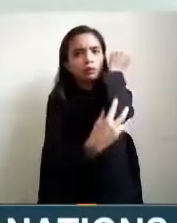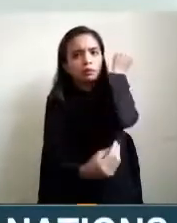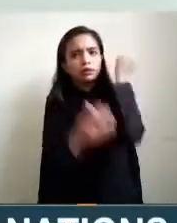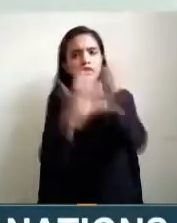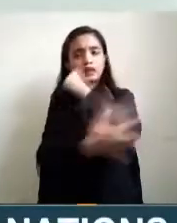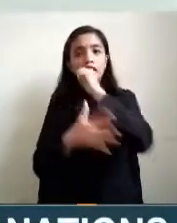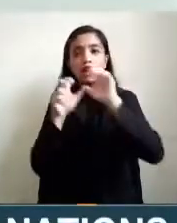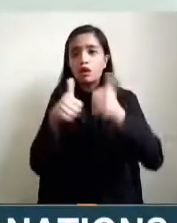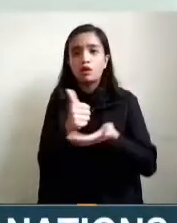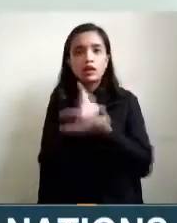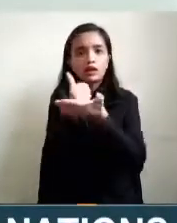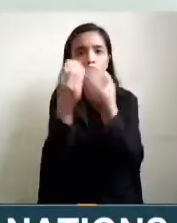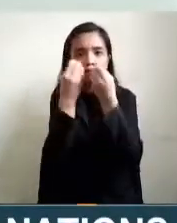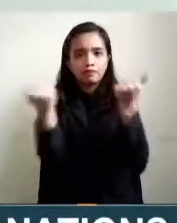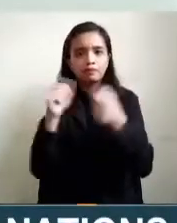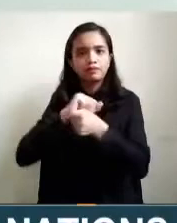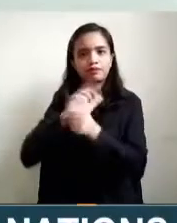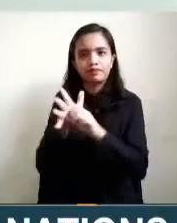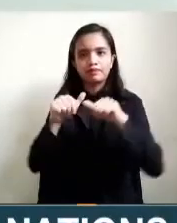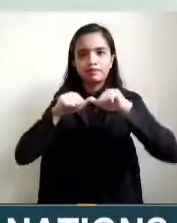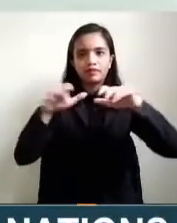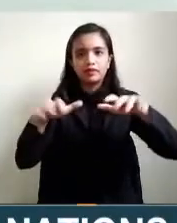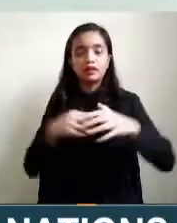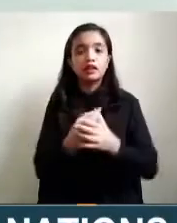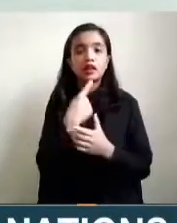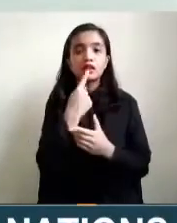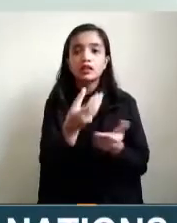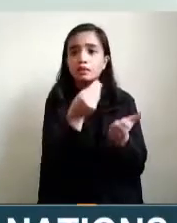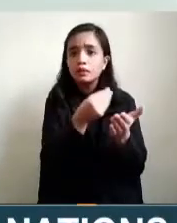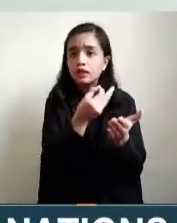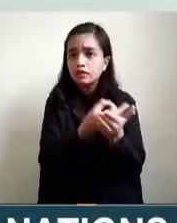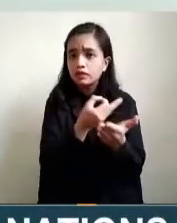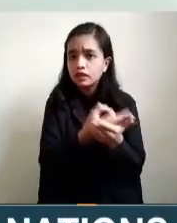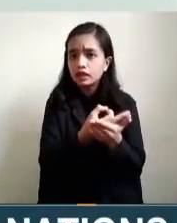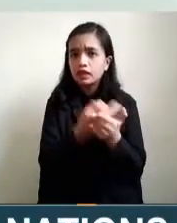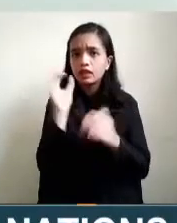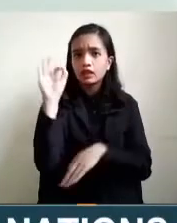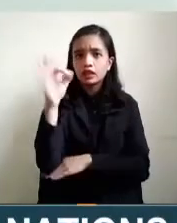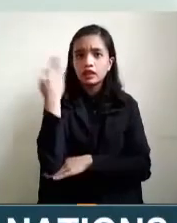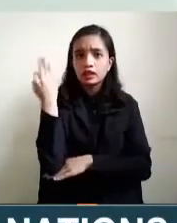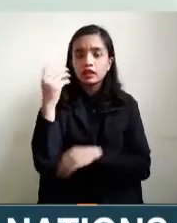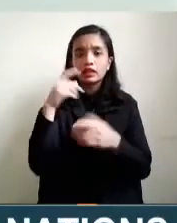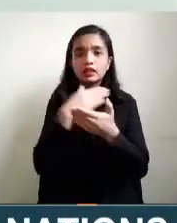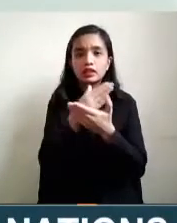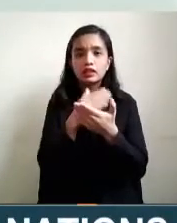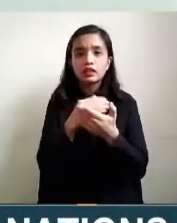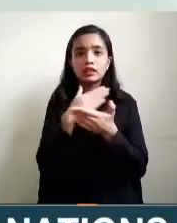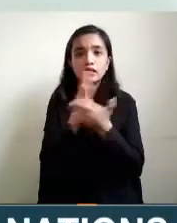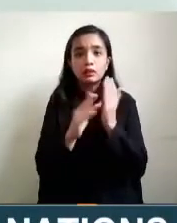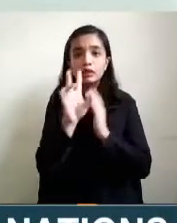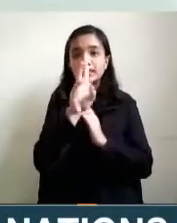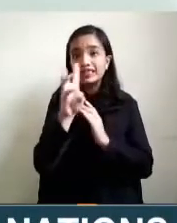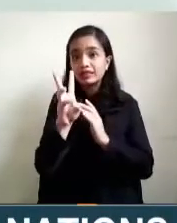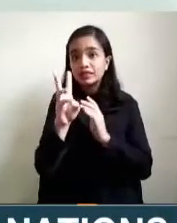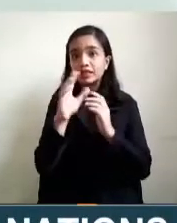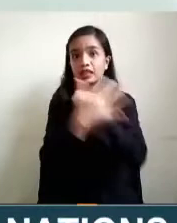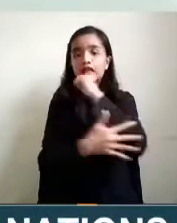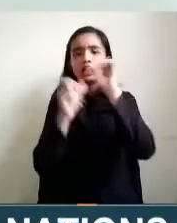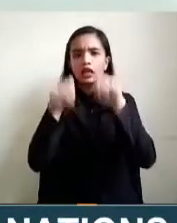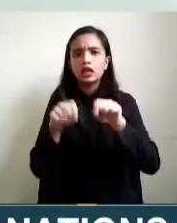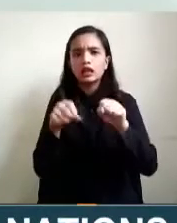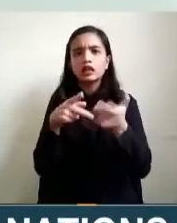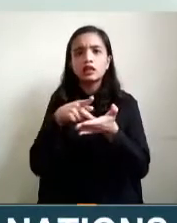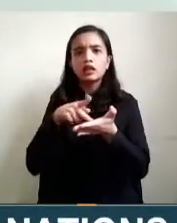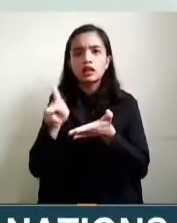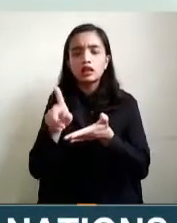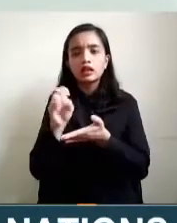with the coronavirus pandemic. According to the finance minister of France, some 76 countries would be eligible to have payments worth an